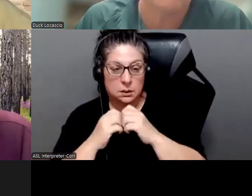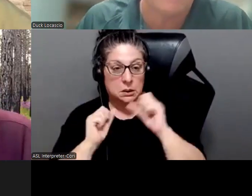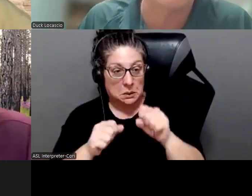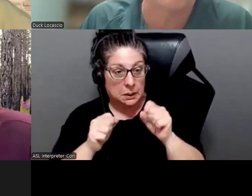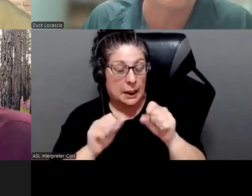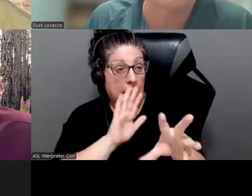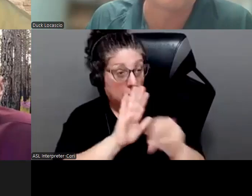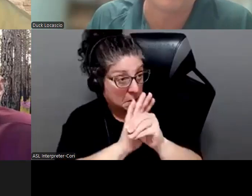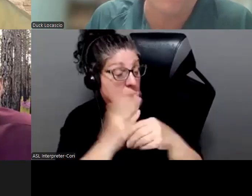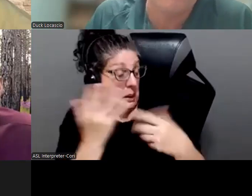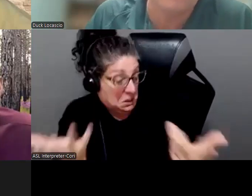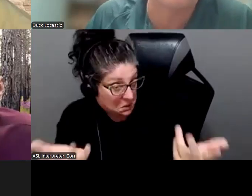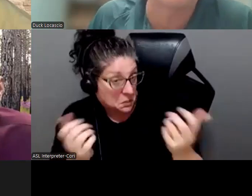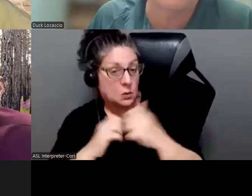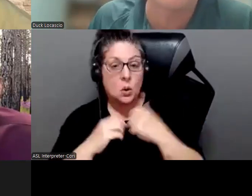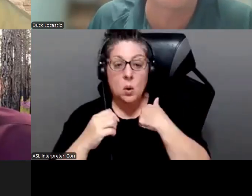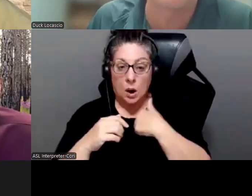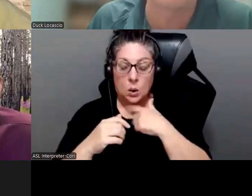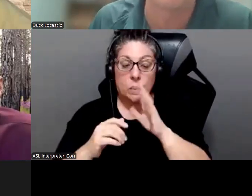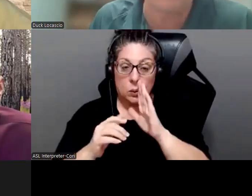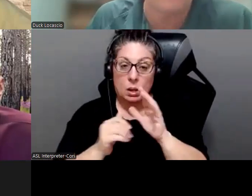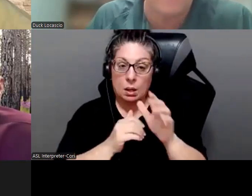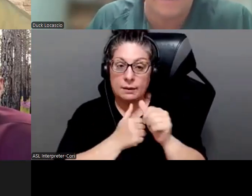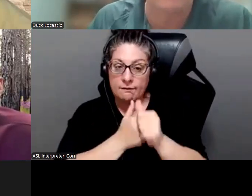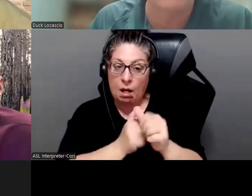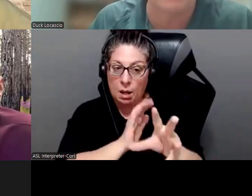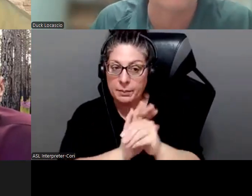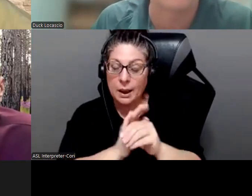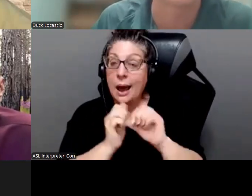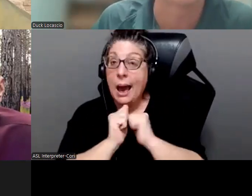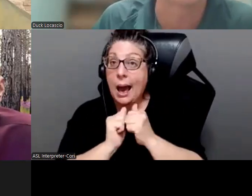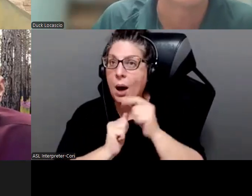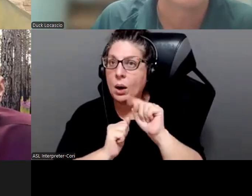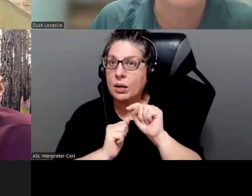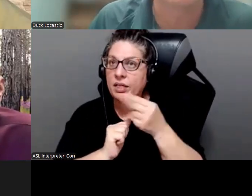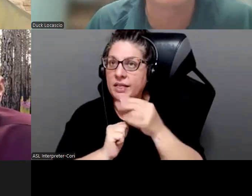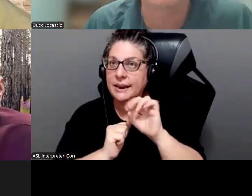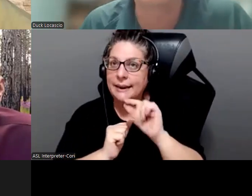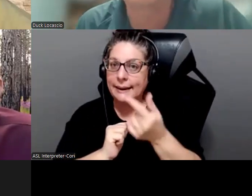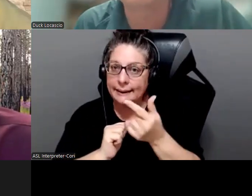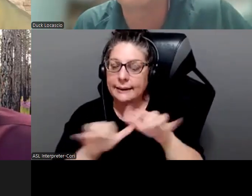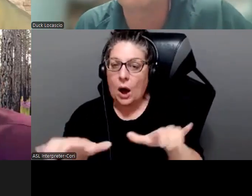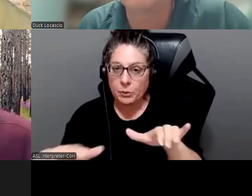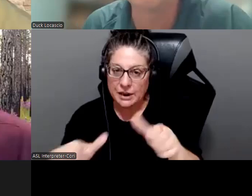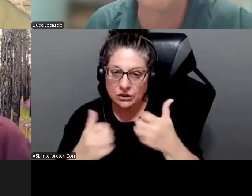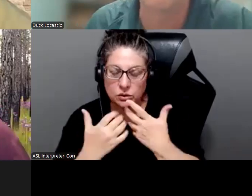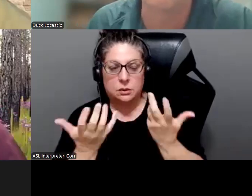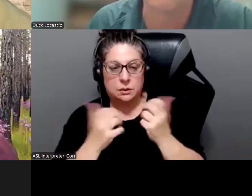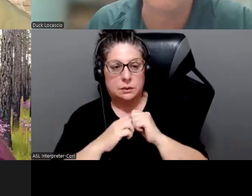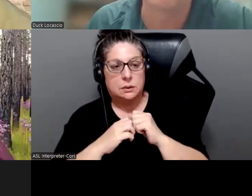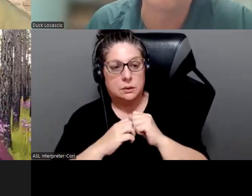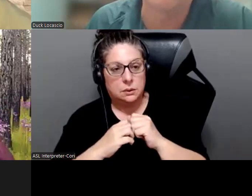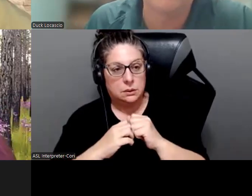mimic that, or we are mimicking that with thinning operations. And